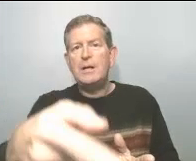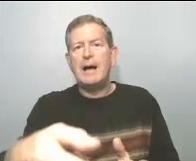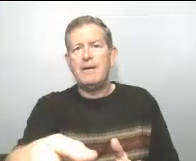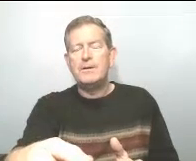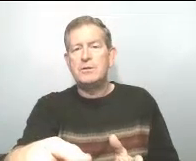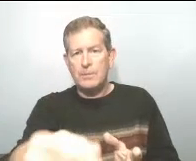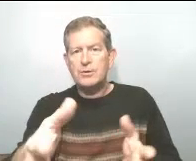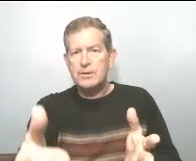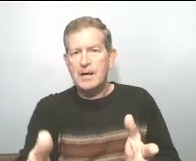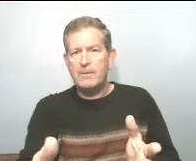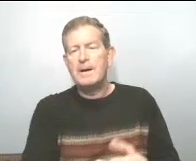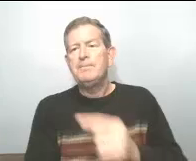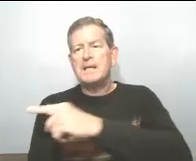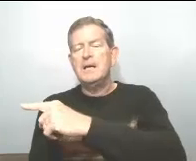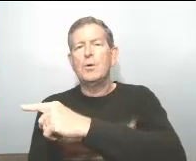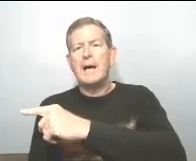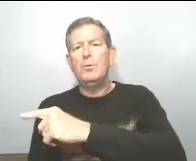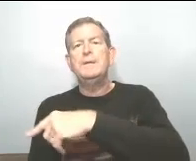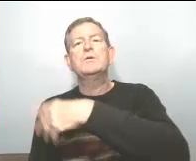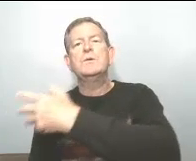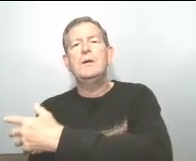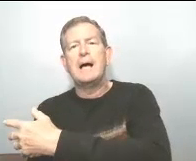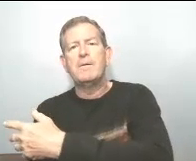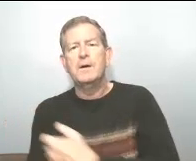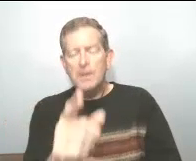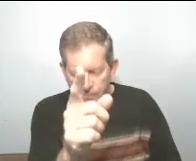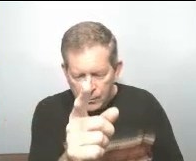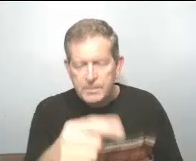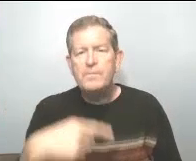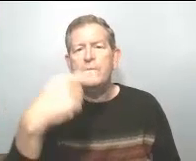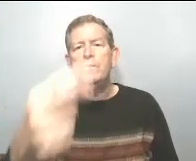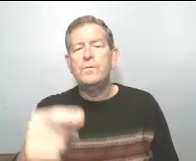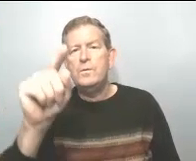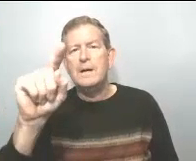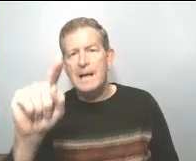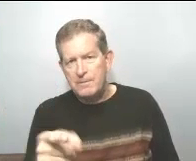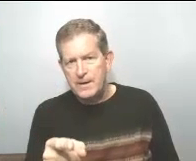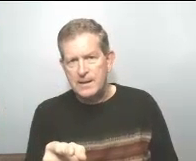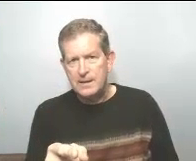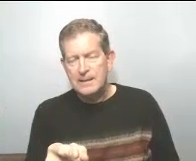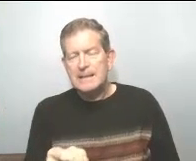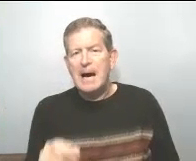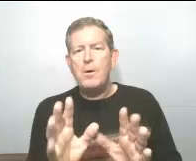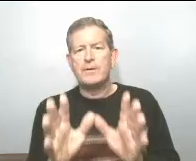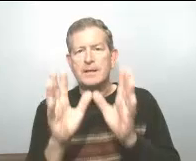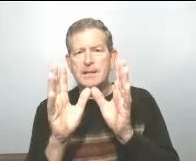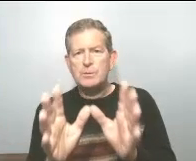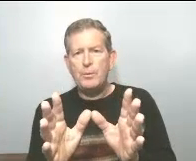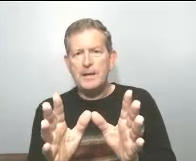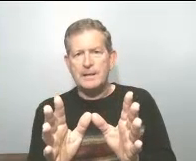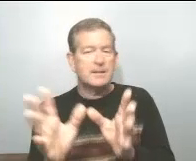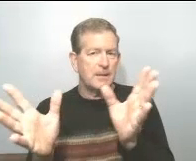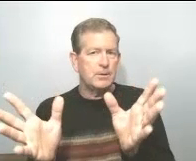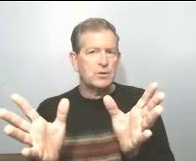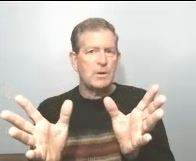te laves is you wash yourself. Il or elle would be se lave. Vous would be vous lavez. However, at this